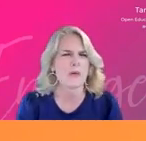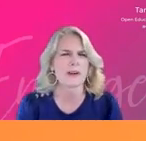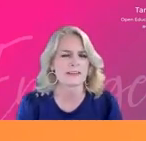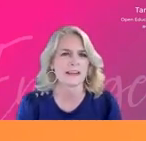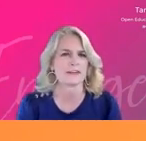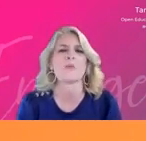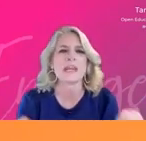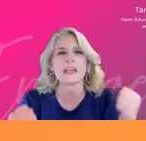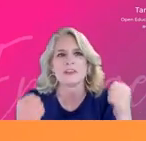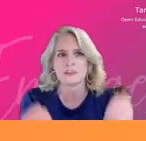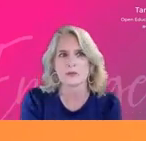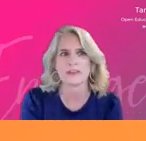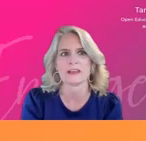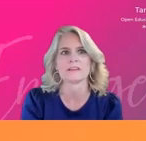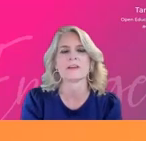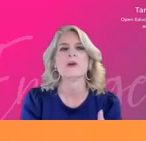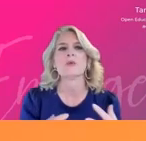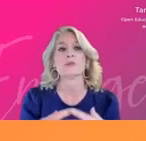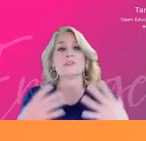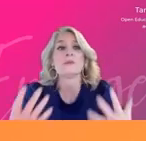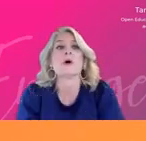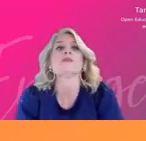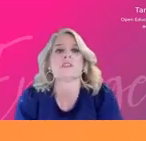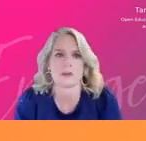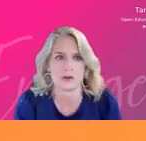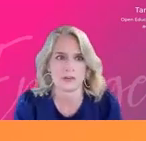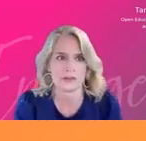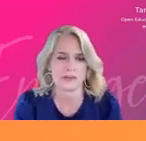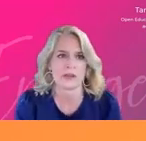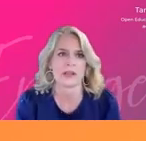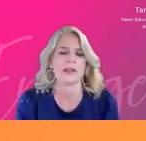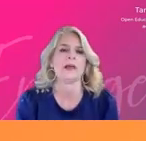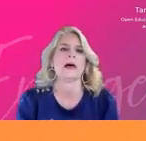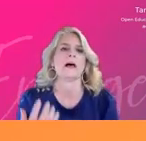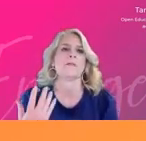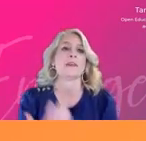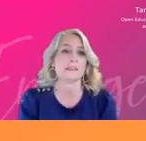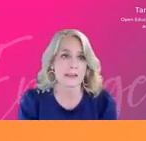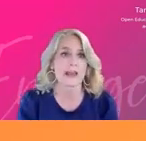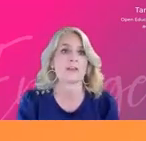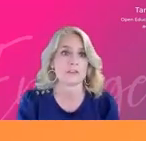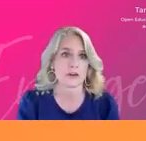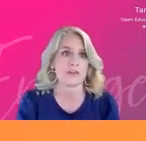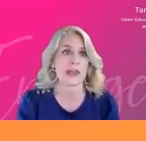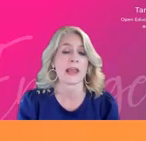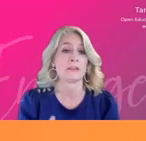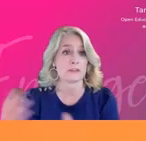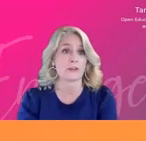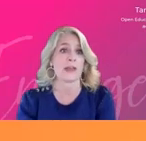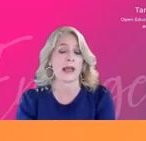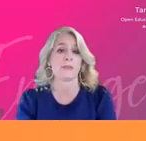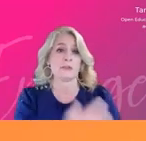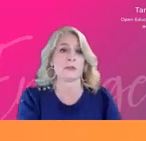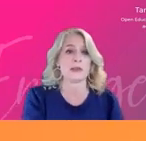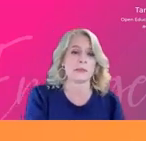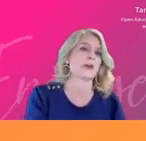like, oh, we're excited. We can do this, which was the most encouraging to me. We did have a survey, and the